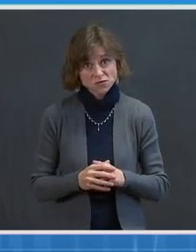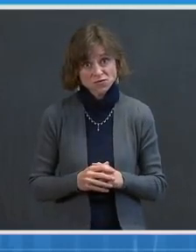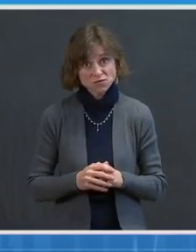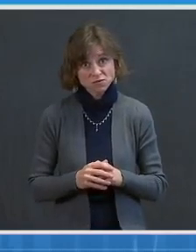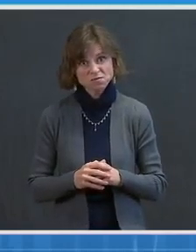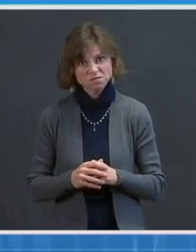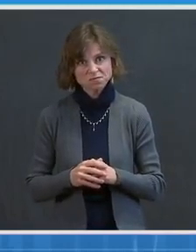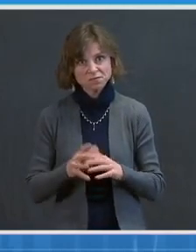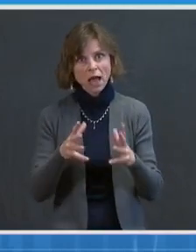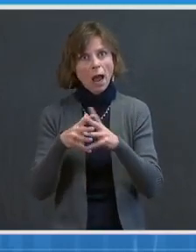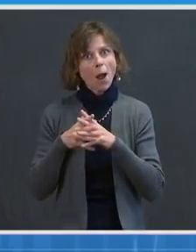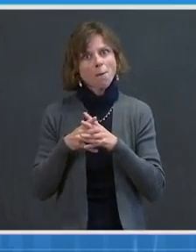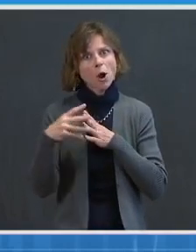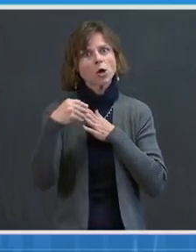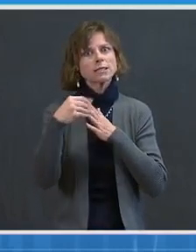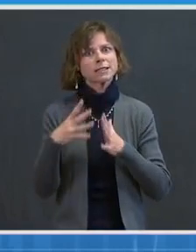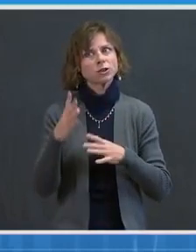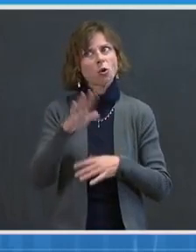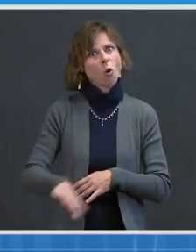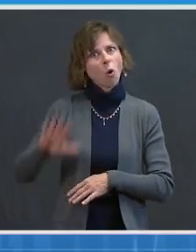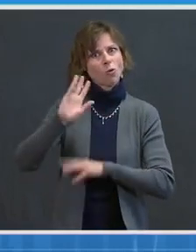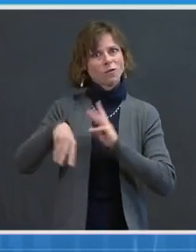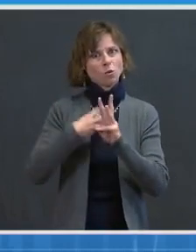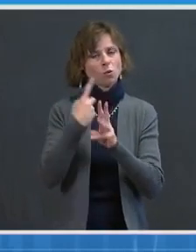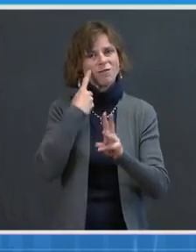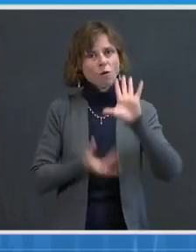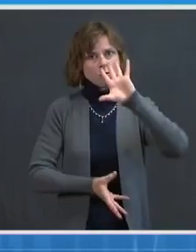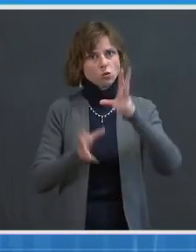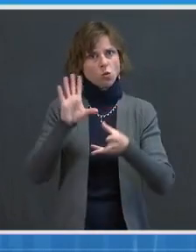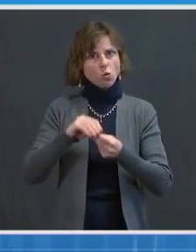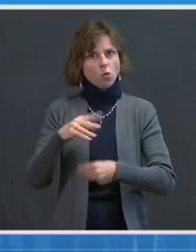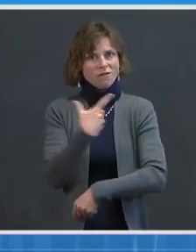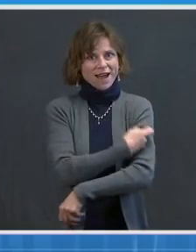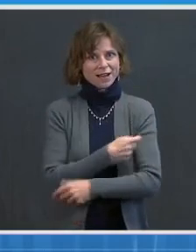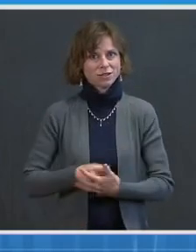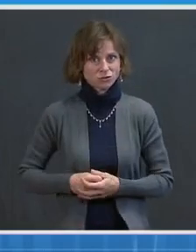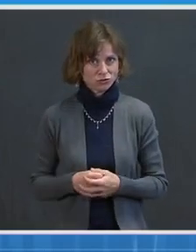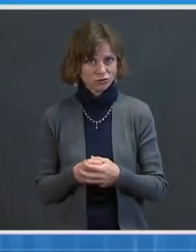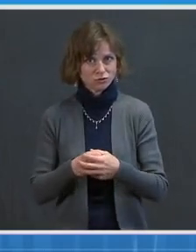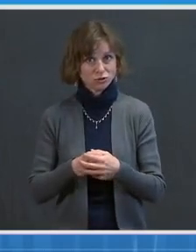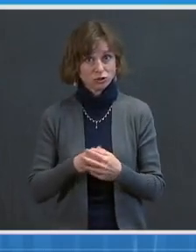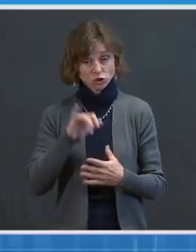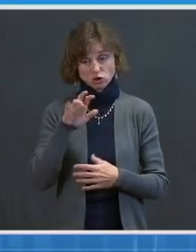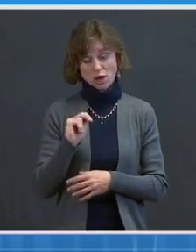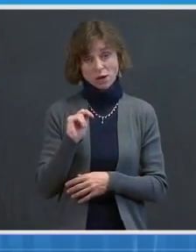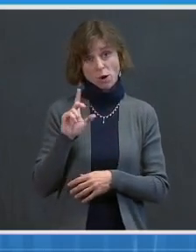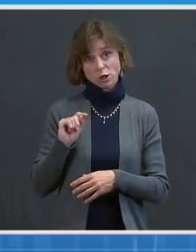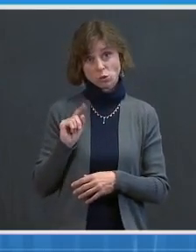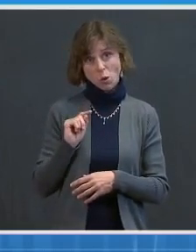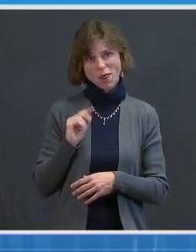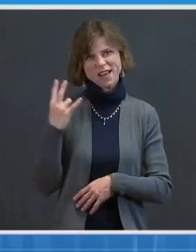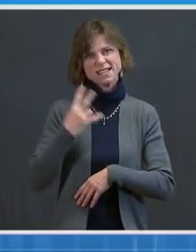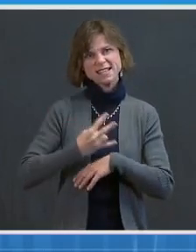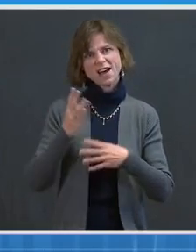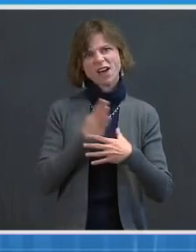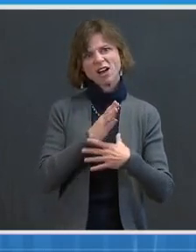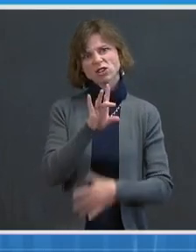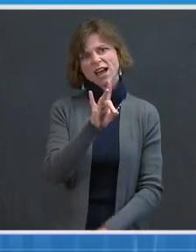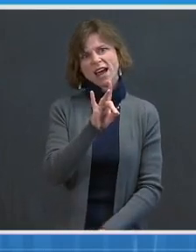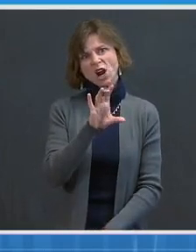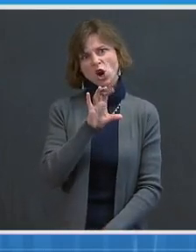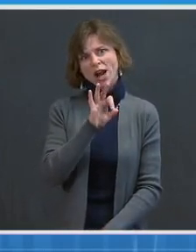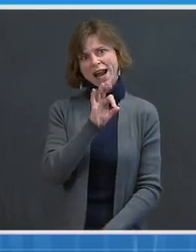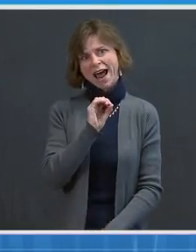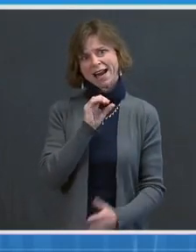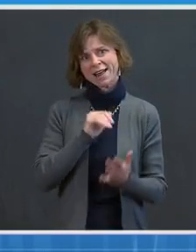leads the world in total vaccinations. On January 20th, there was a 7-day average of 890,000 shots